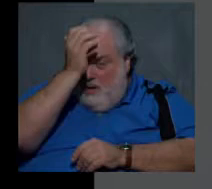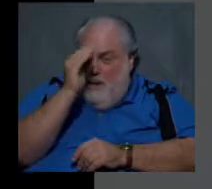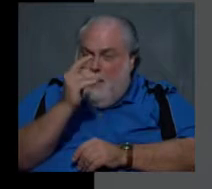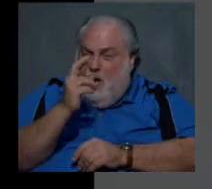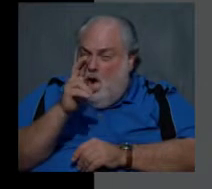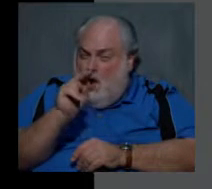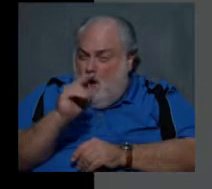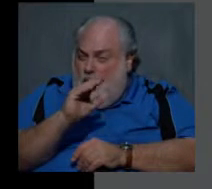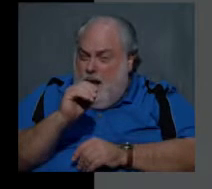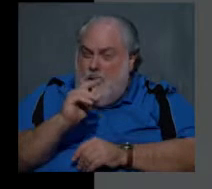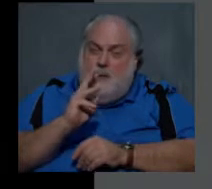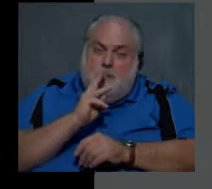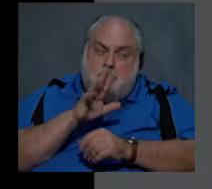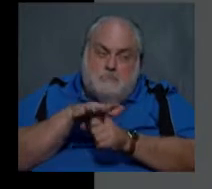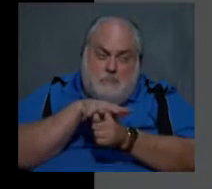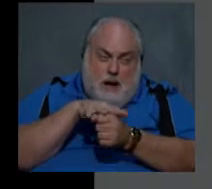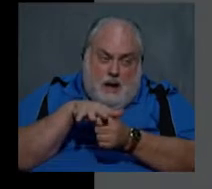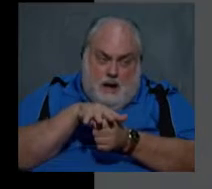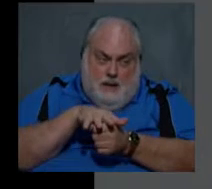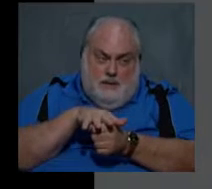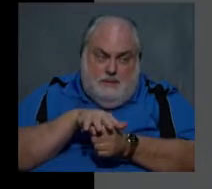will be held in common